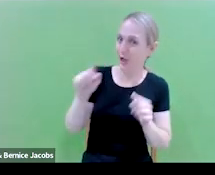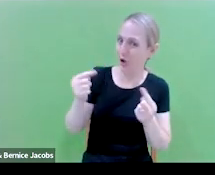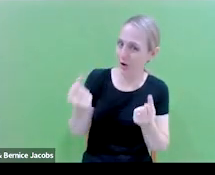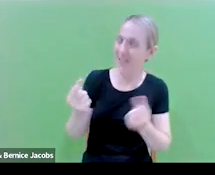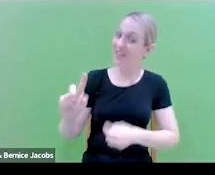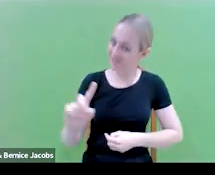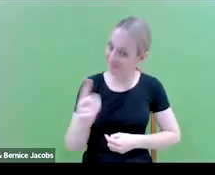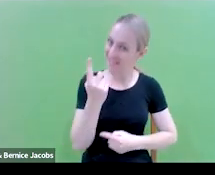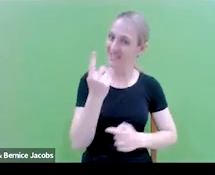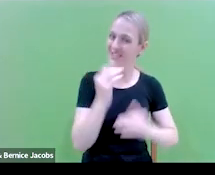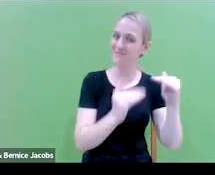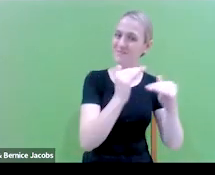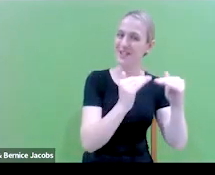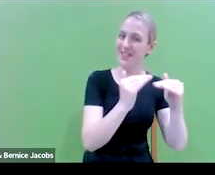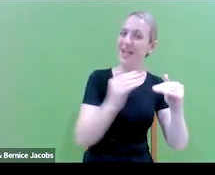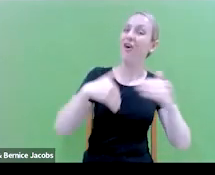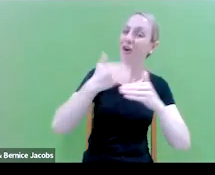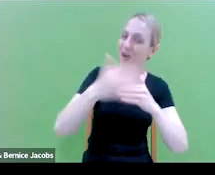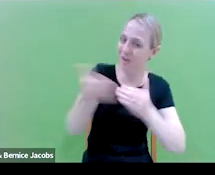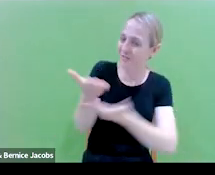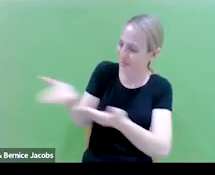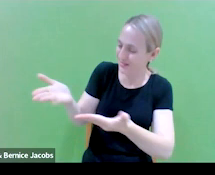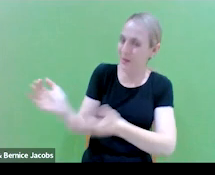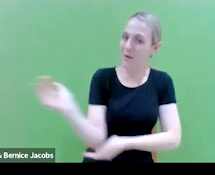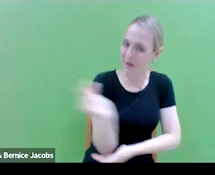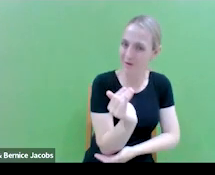place, they're never going to come. So it's also a bit,